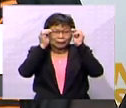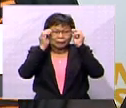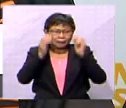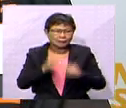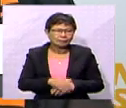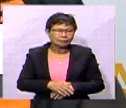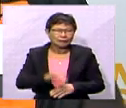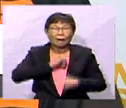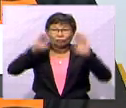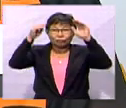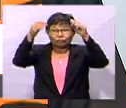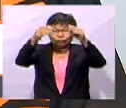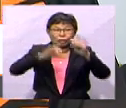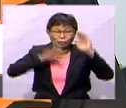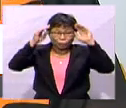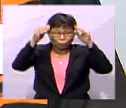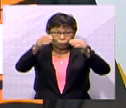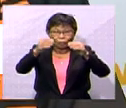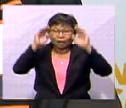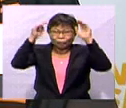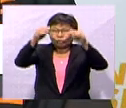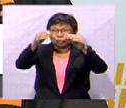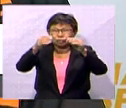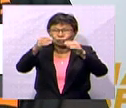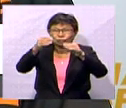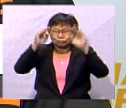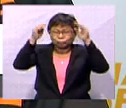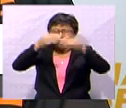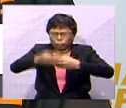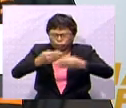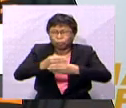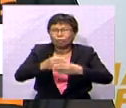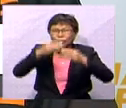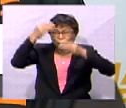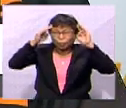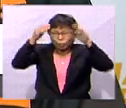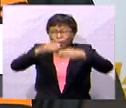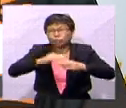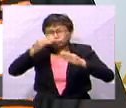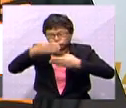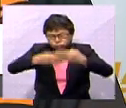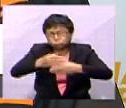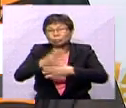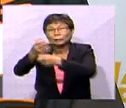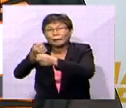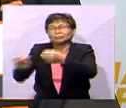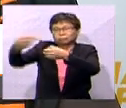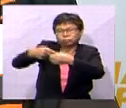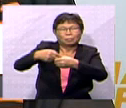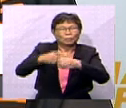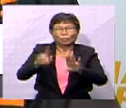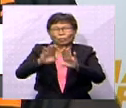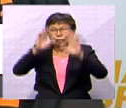My focus on the coach though, however, is not to focus on the medals, but to focus on the process to get there. And we've been trying to work